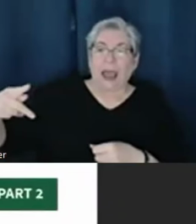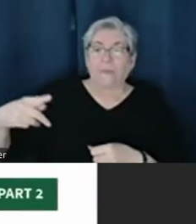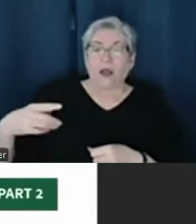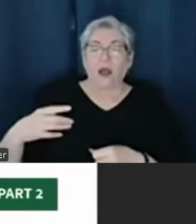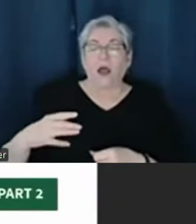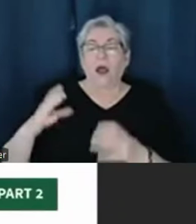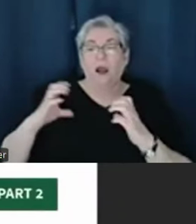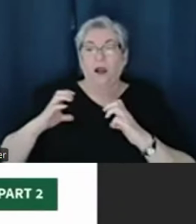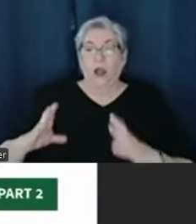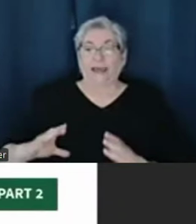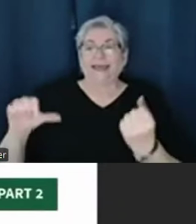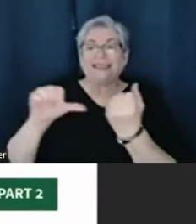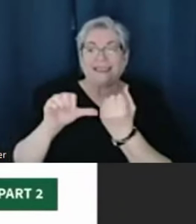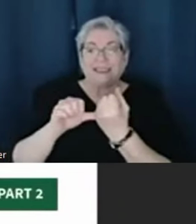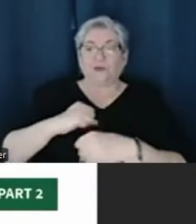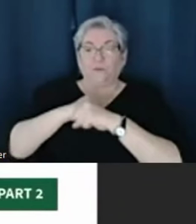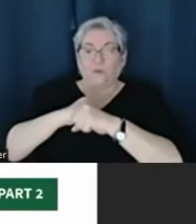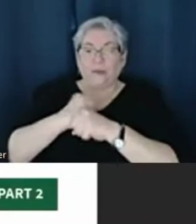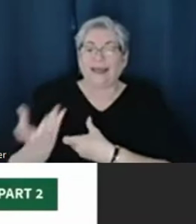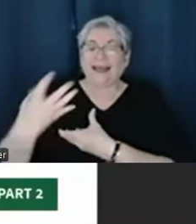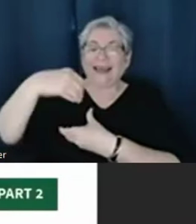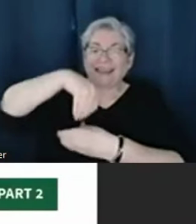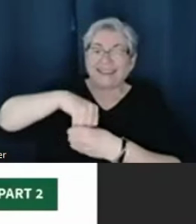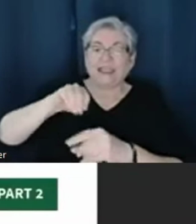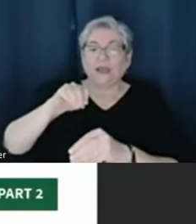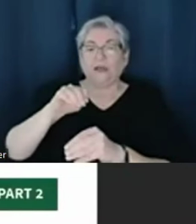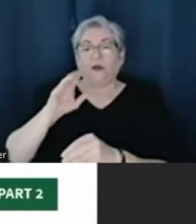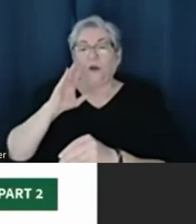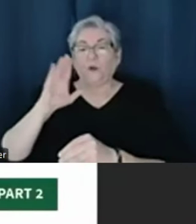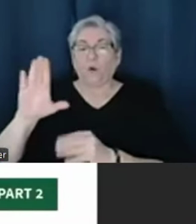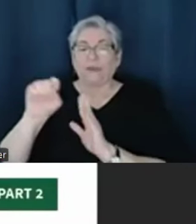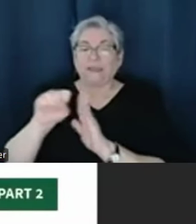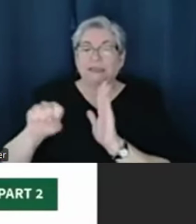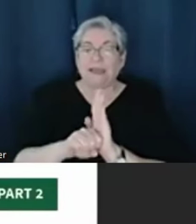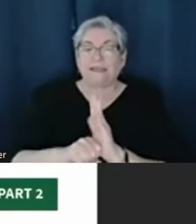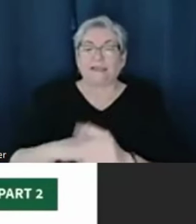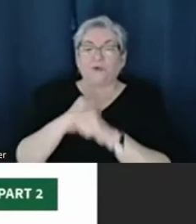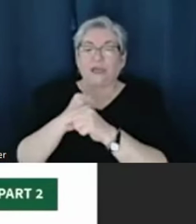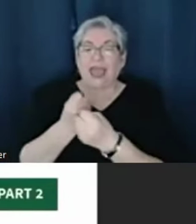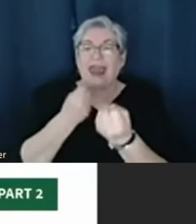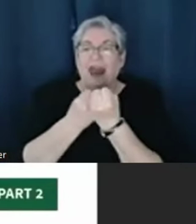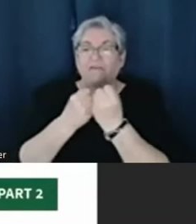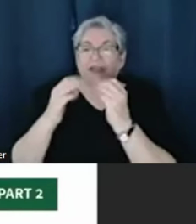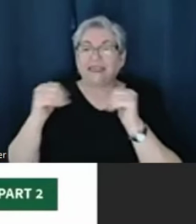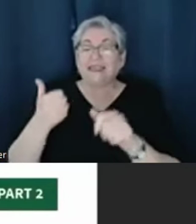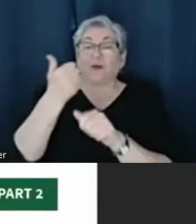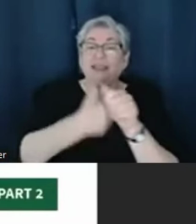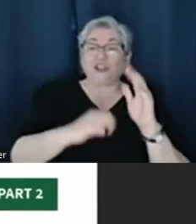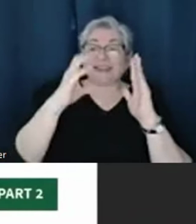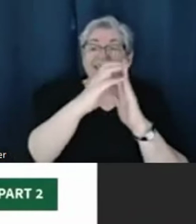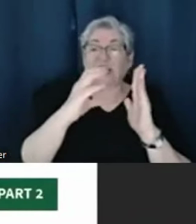the protection and advocacy system for your state. And for every section in the guide, we